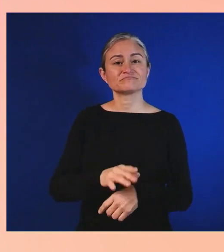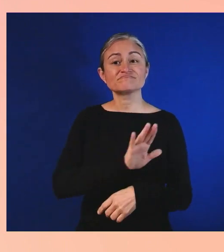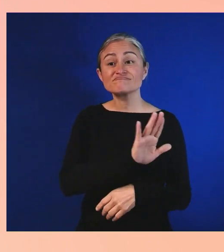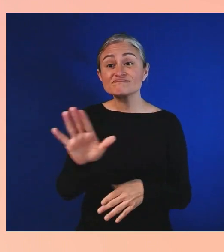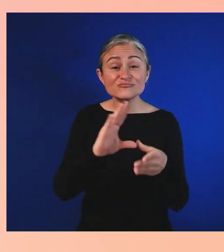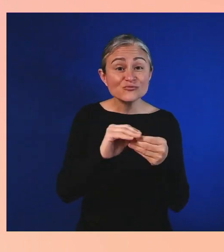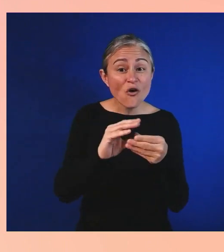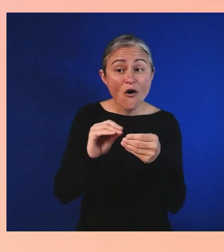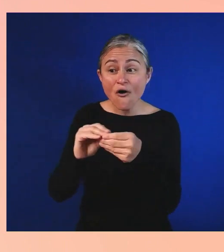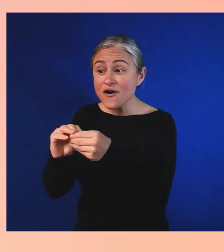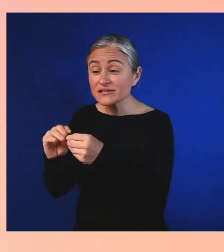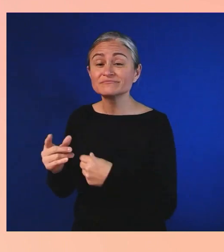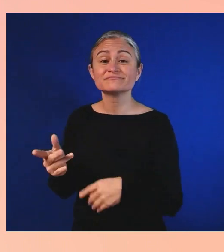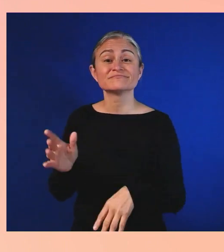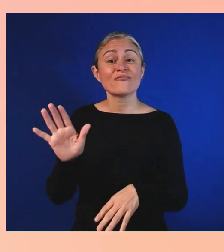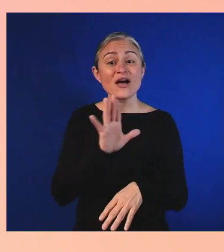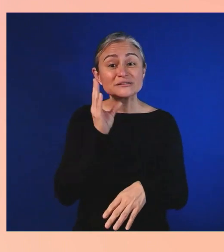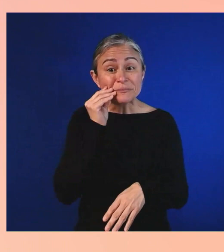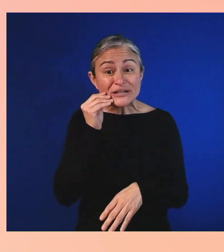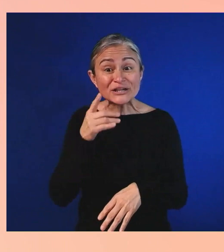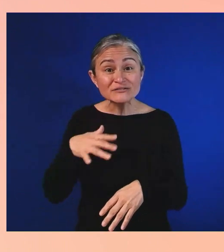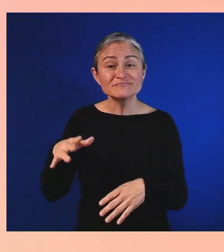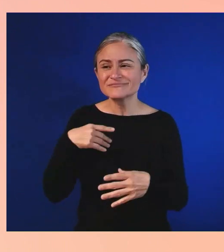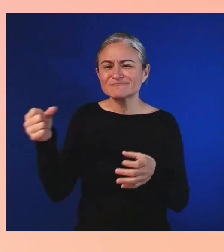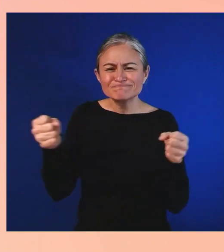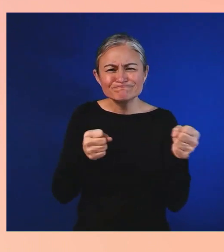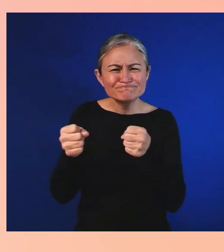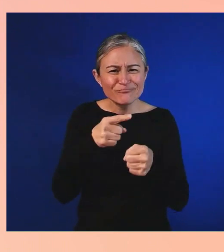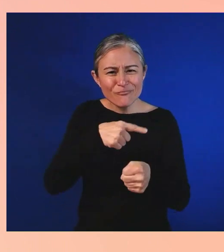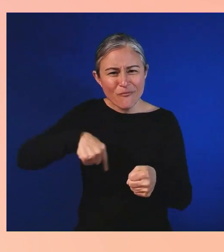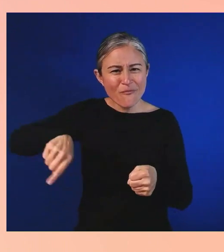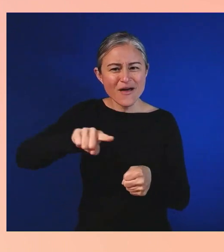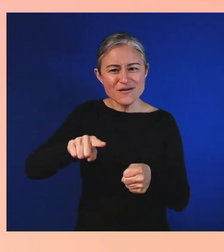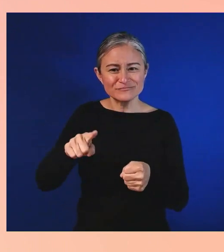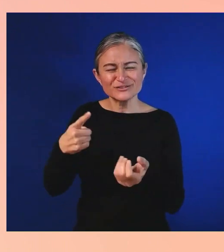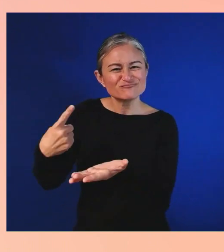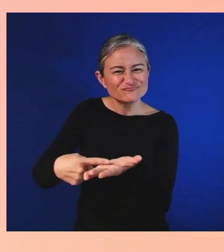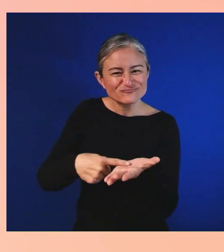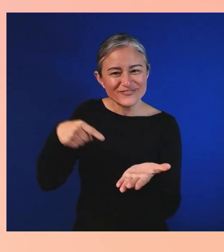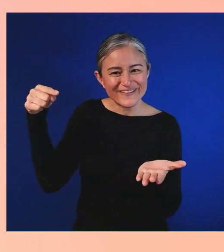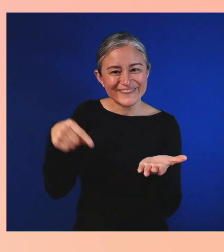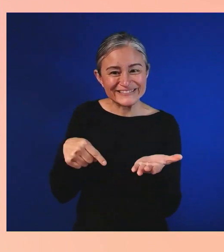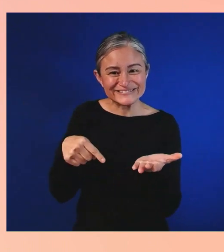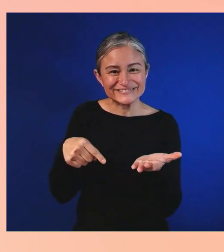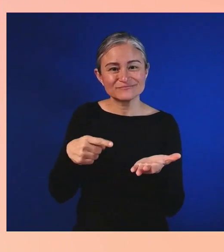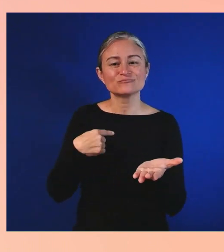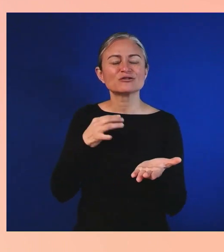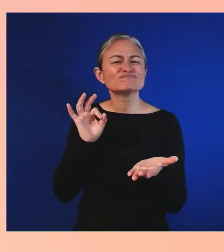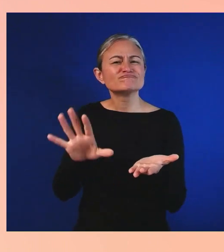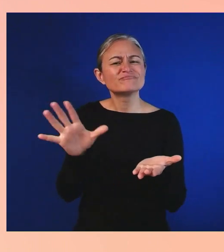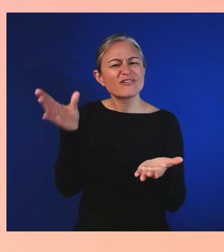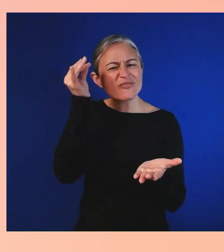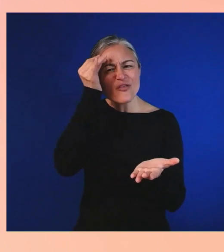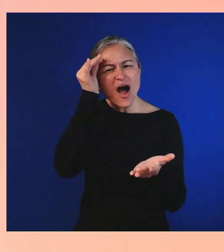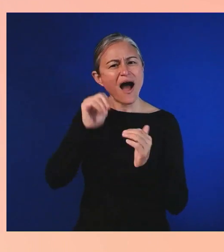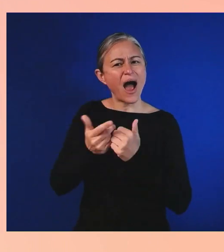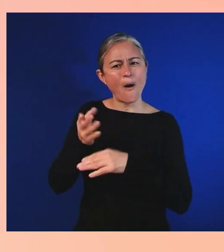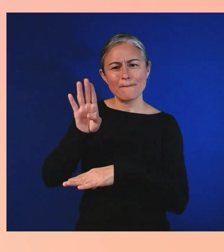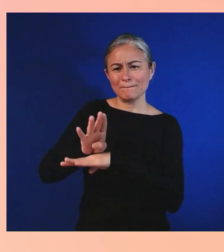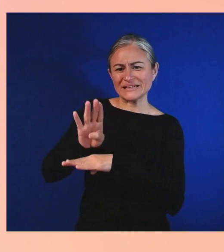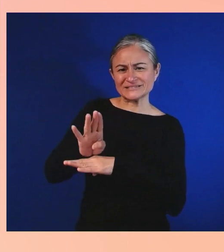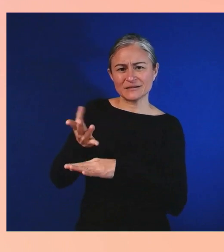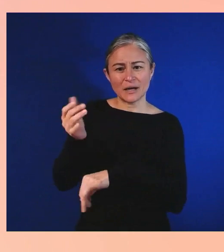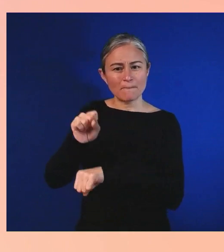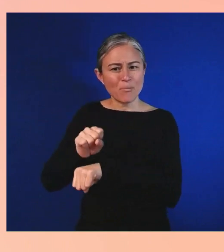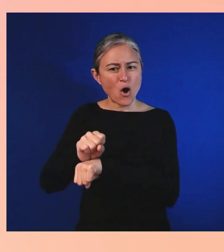think about in terms of how businesses, employers, and the community can work together to drive policy change. At